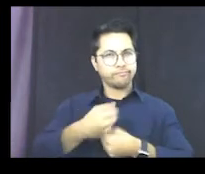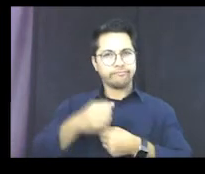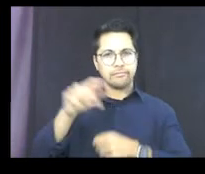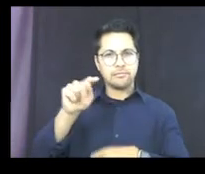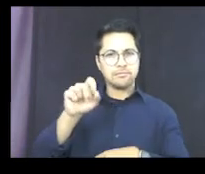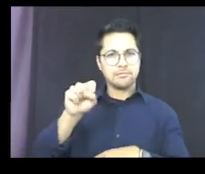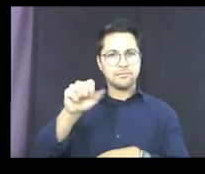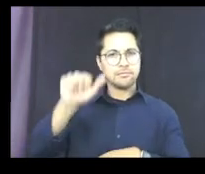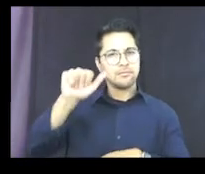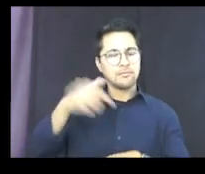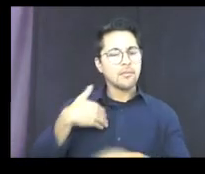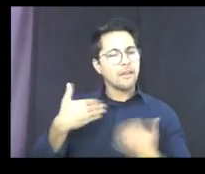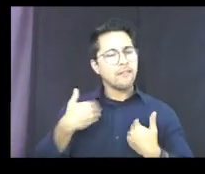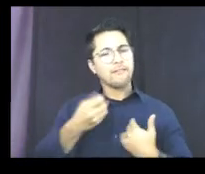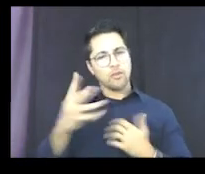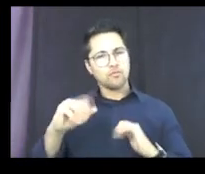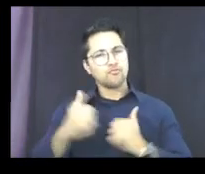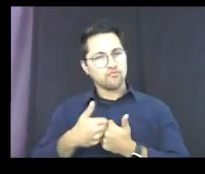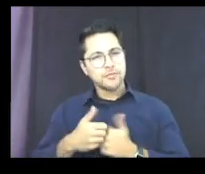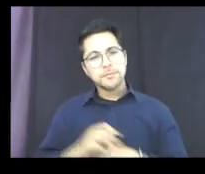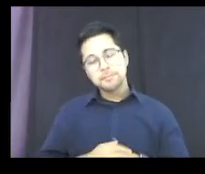couple of challenges, and with that, I'll pass.